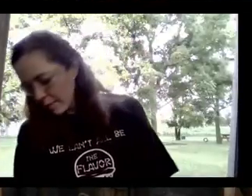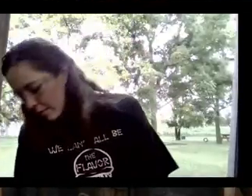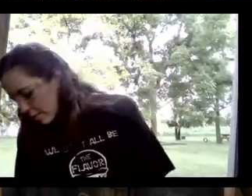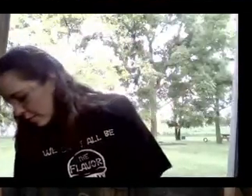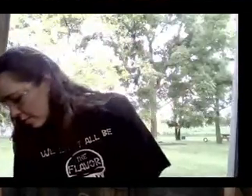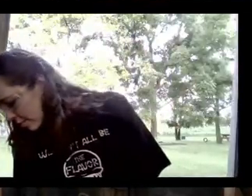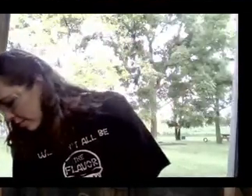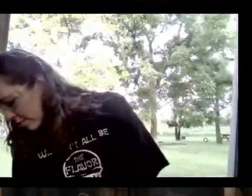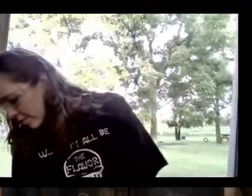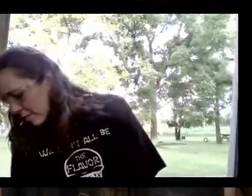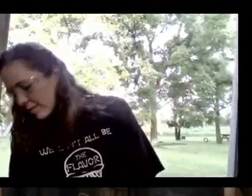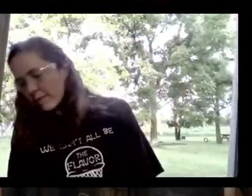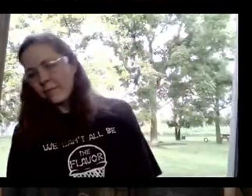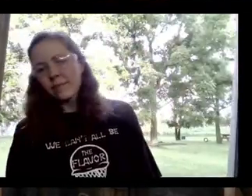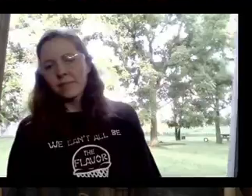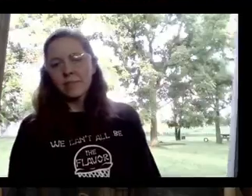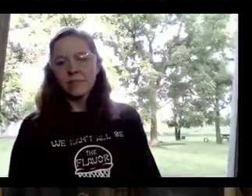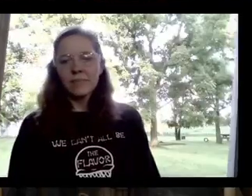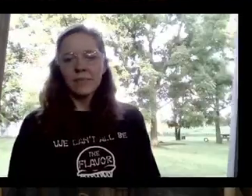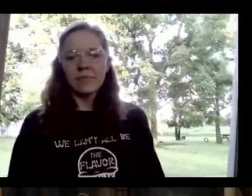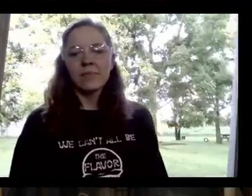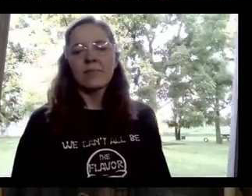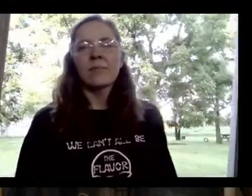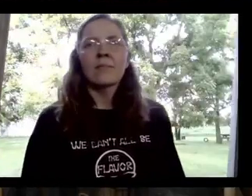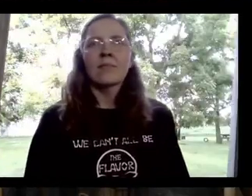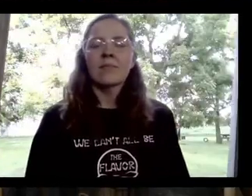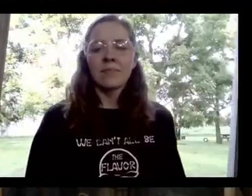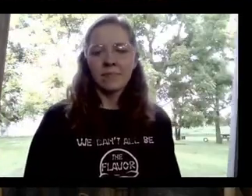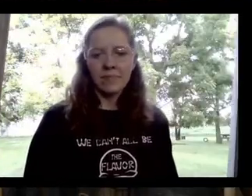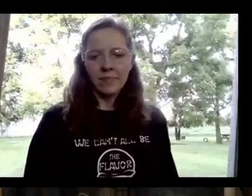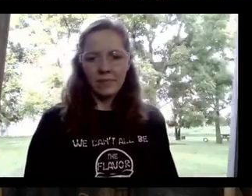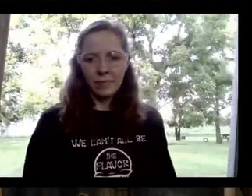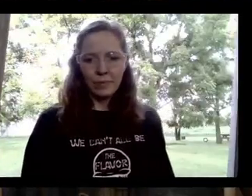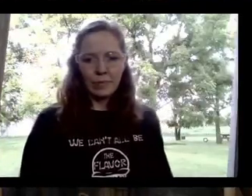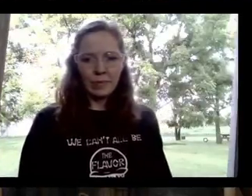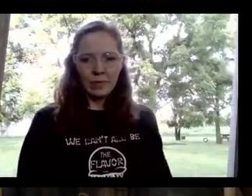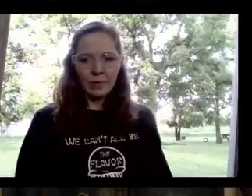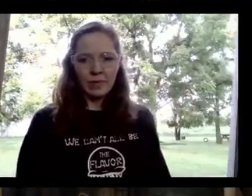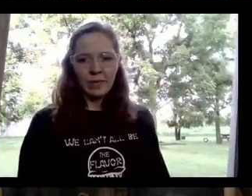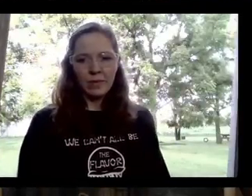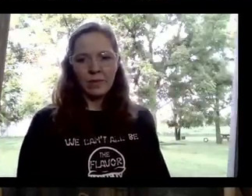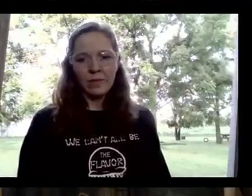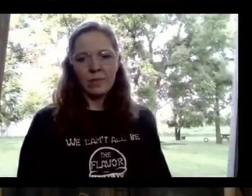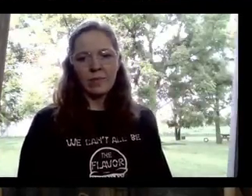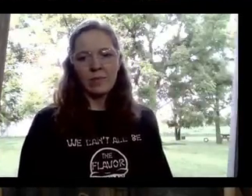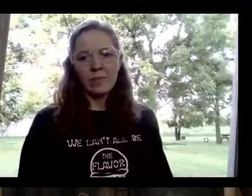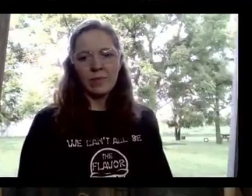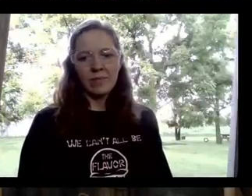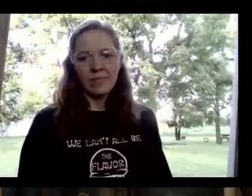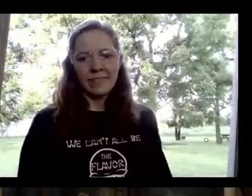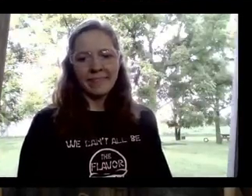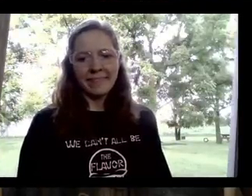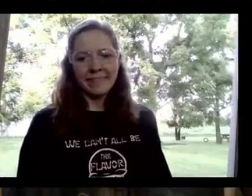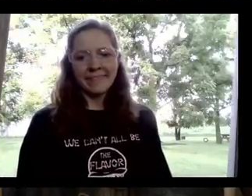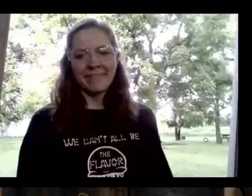get a gang of guys going together at that thing, forge welding, no problem. You can beat a